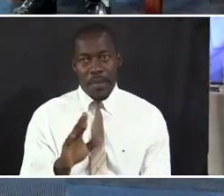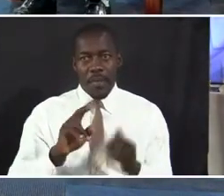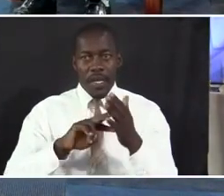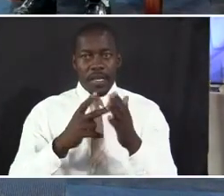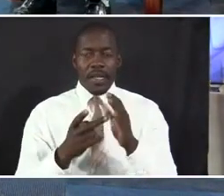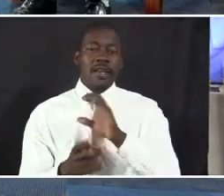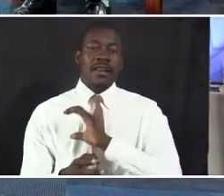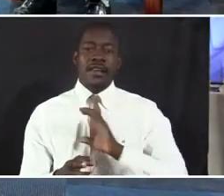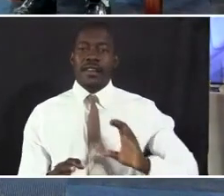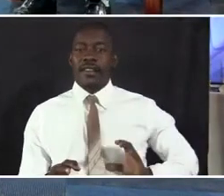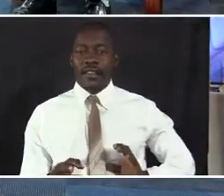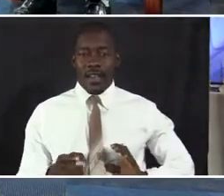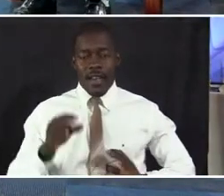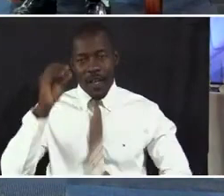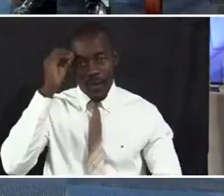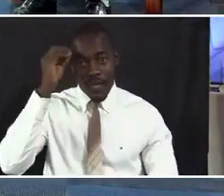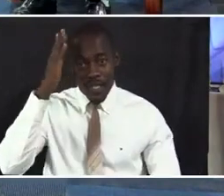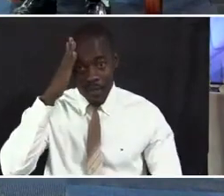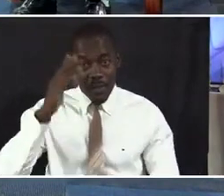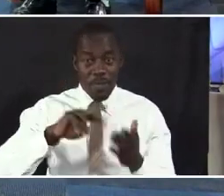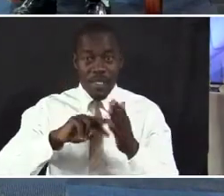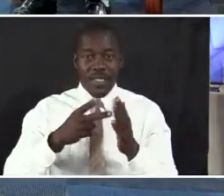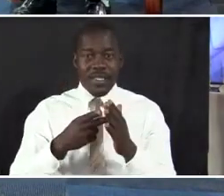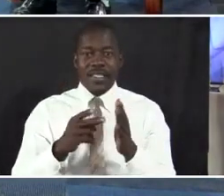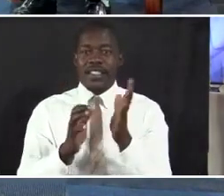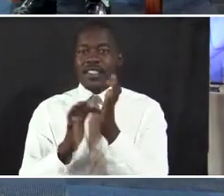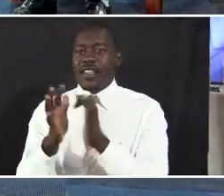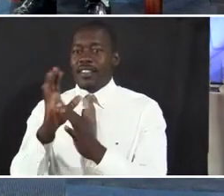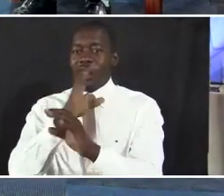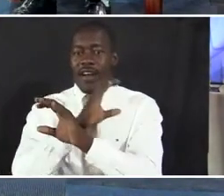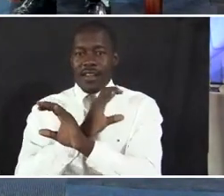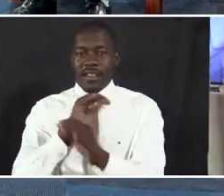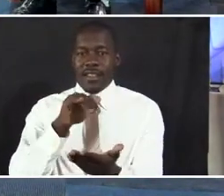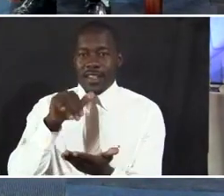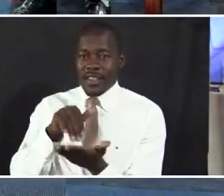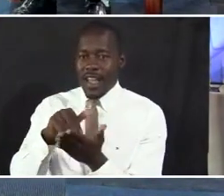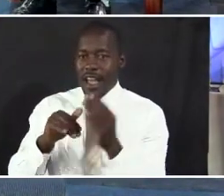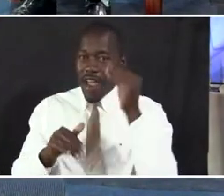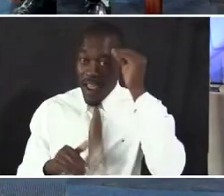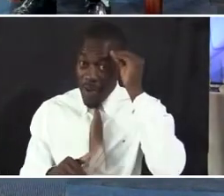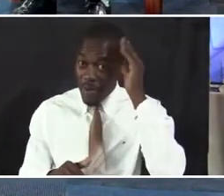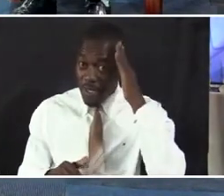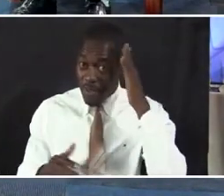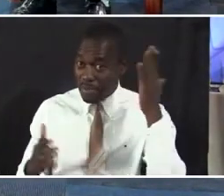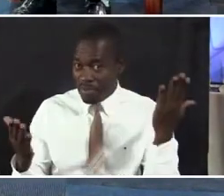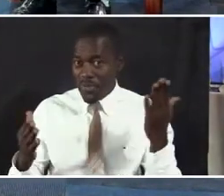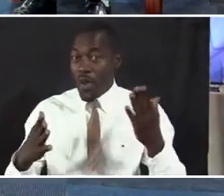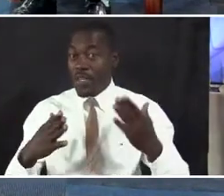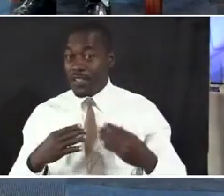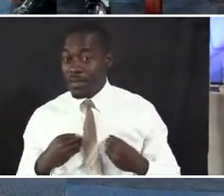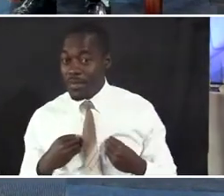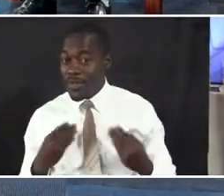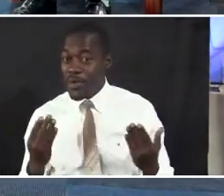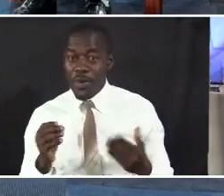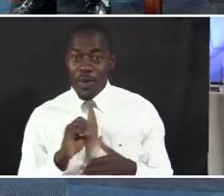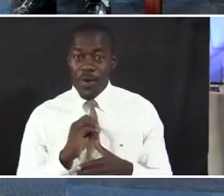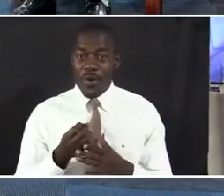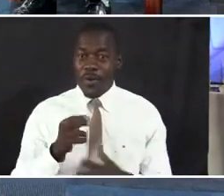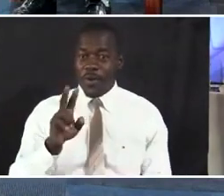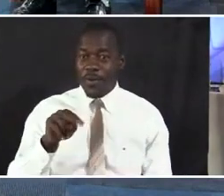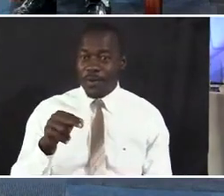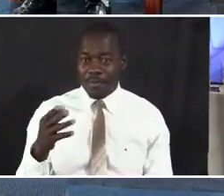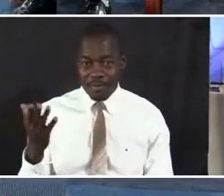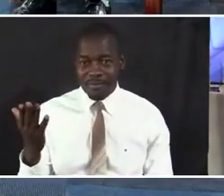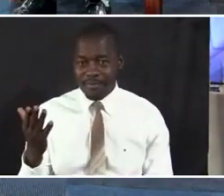education means Christ-centered education. I don't know if you agree, my principal. Thank